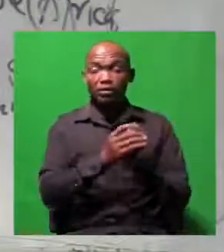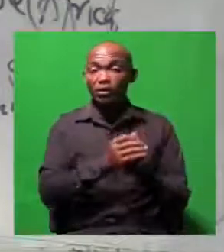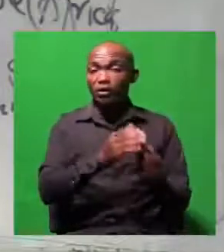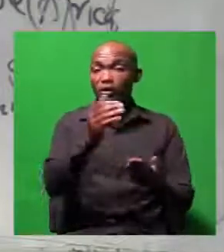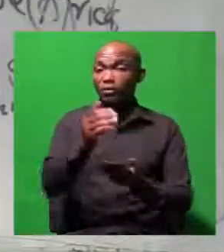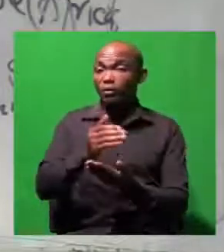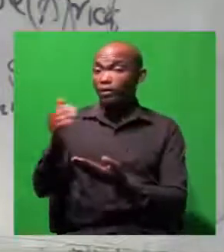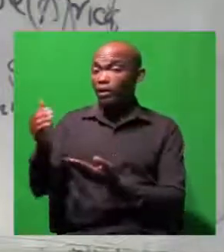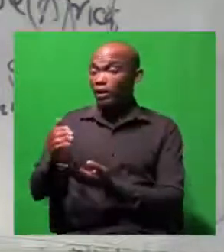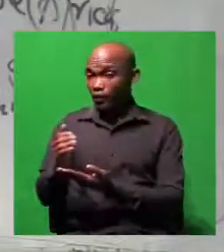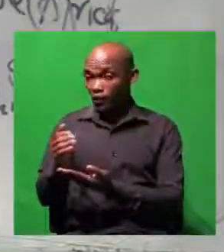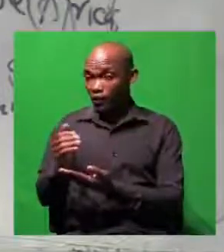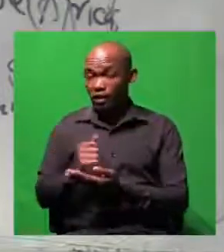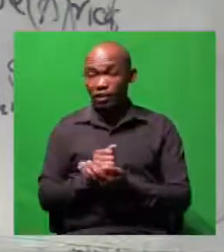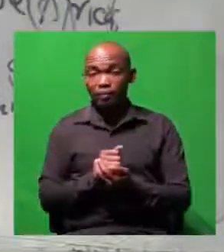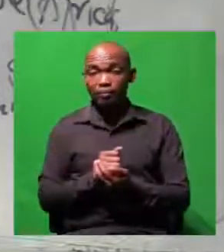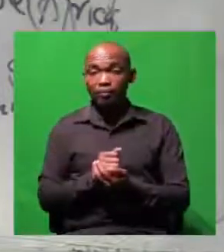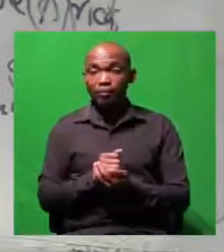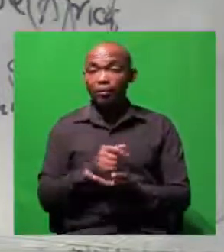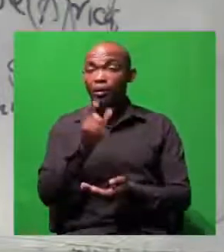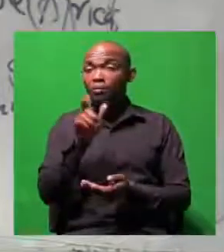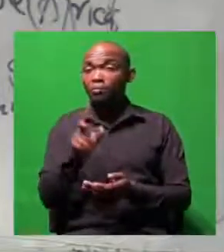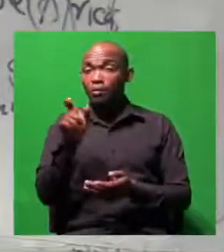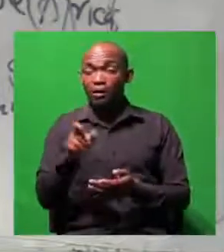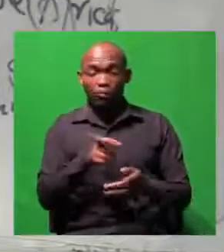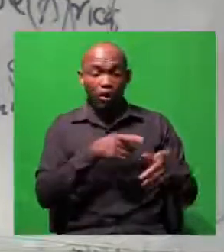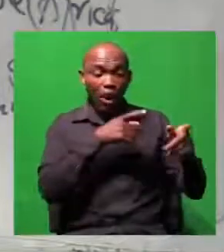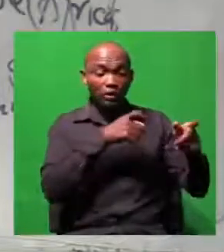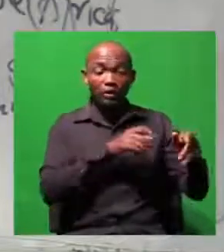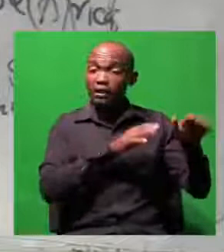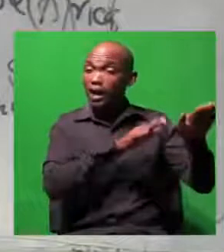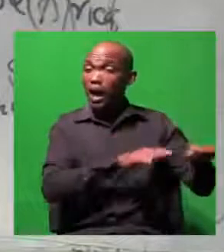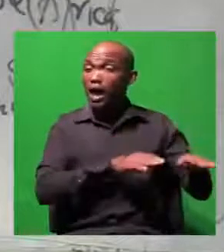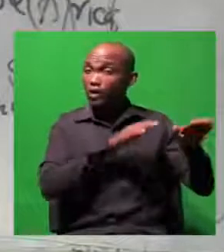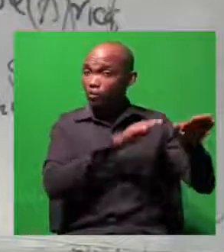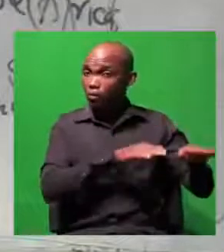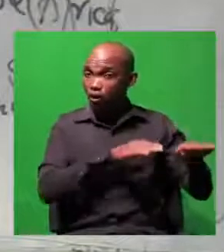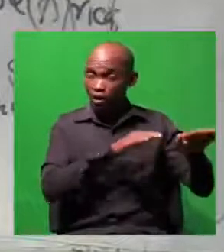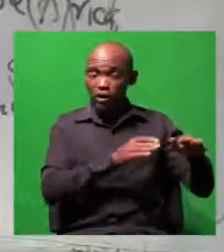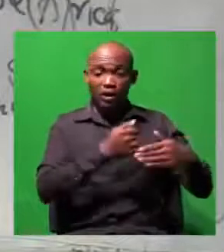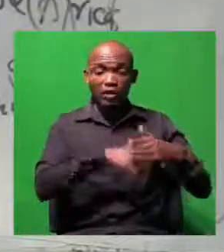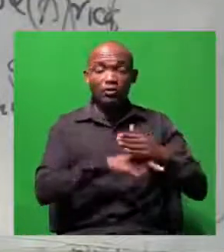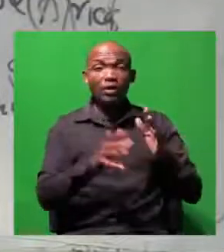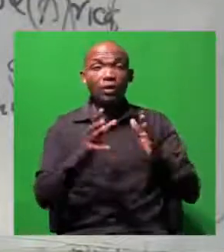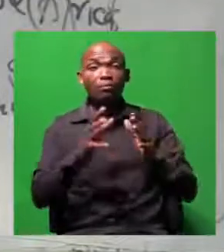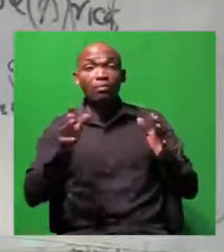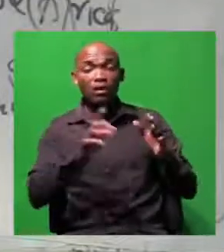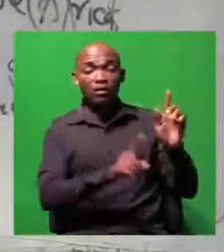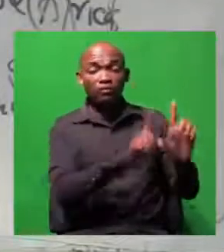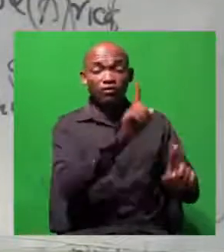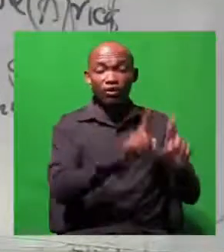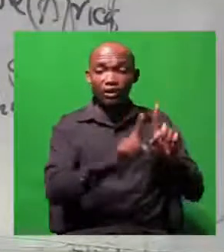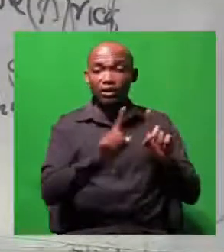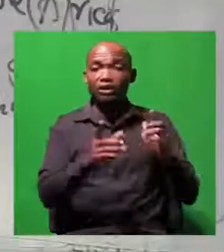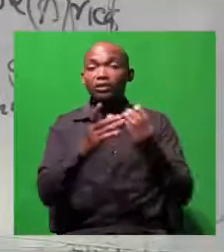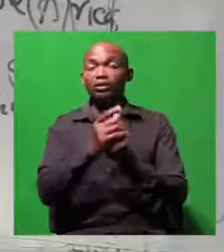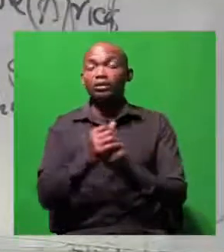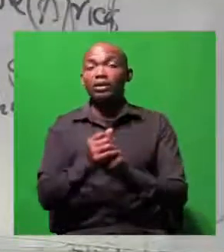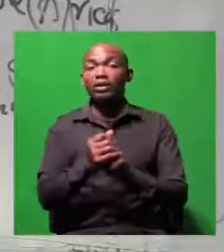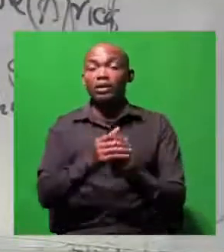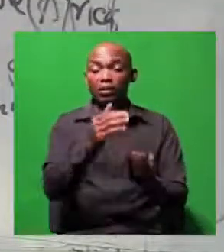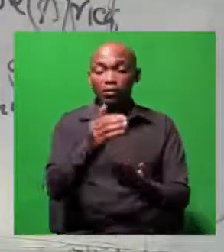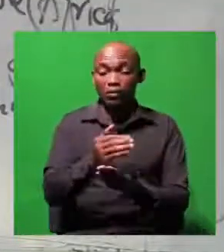hunting and gathering. Hunting and gathering. People hunted animals in the thick